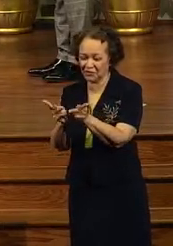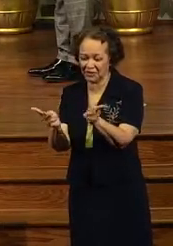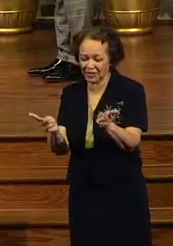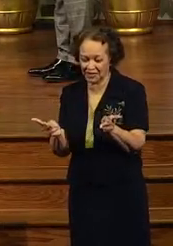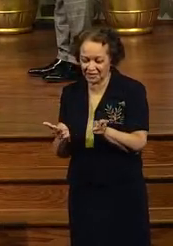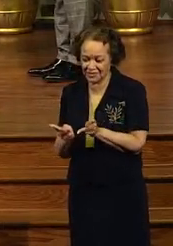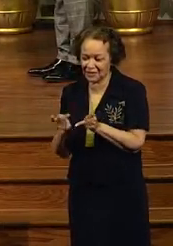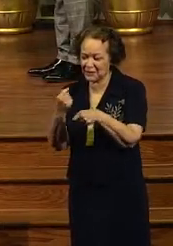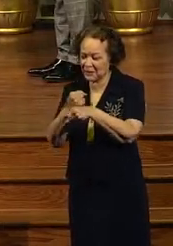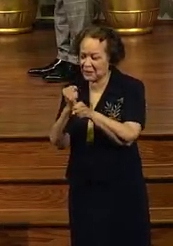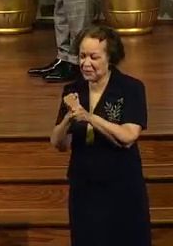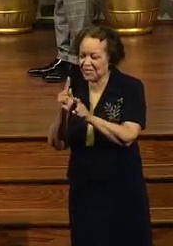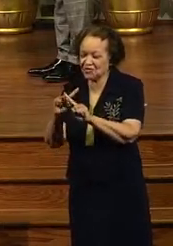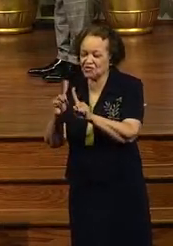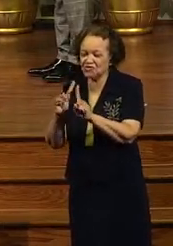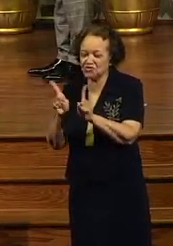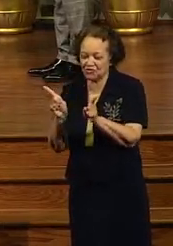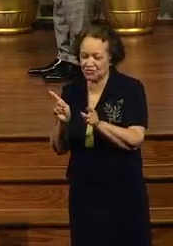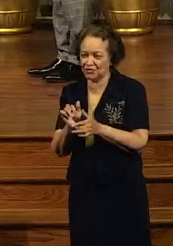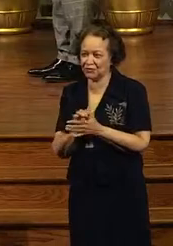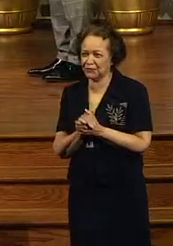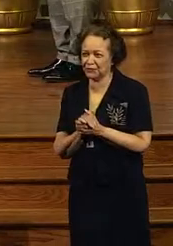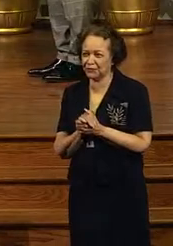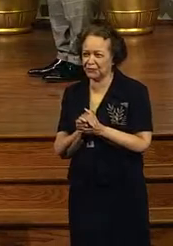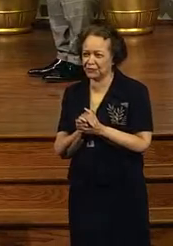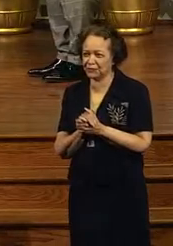a difference. Amen. Let's pray, everyone.